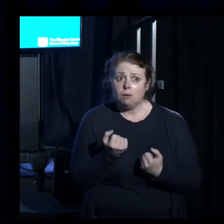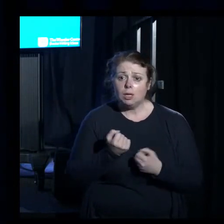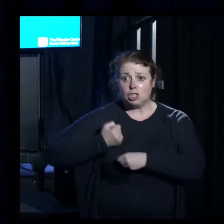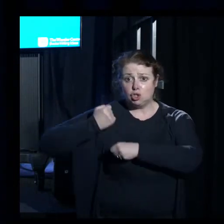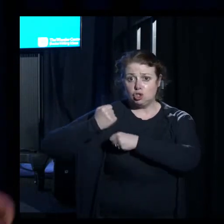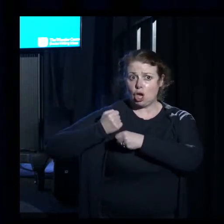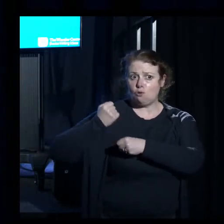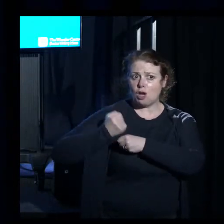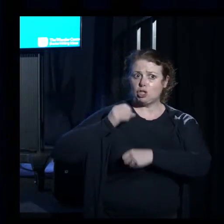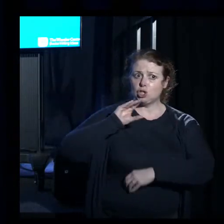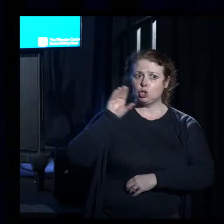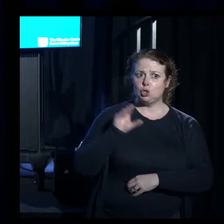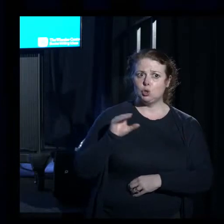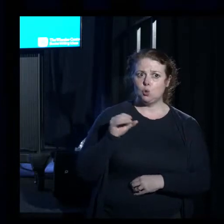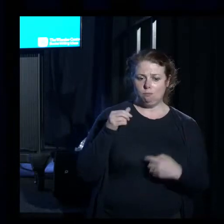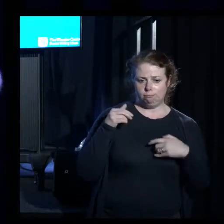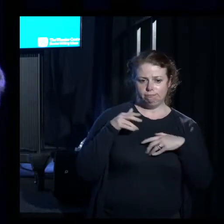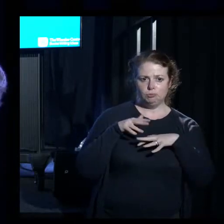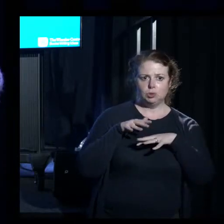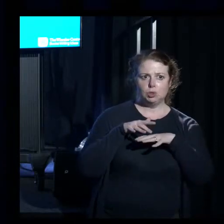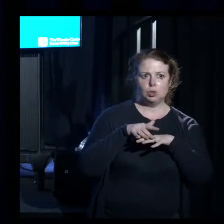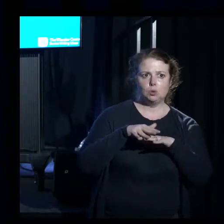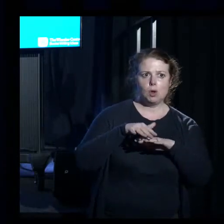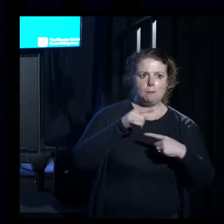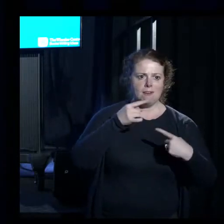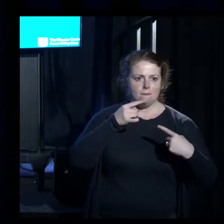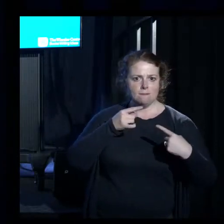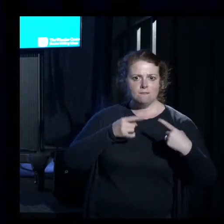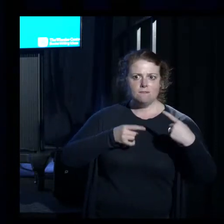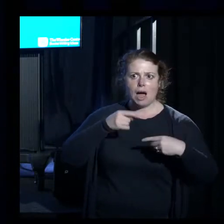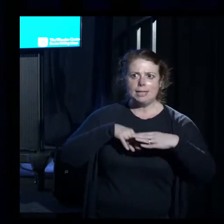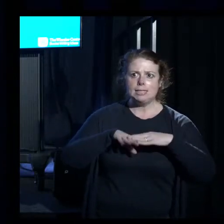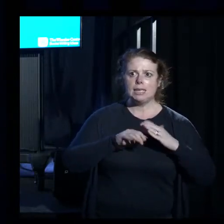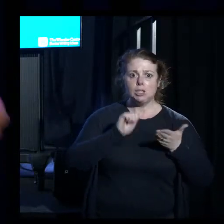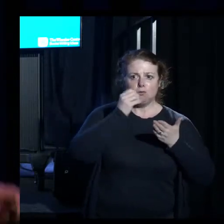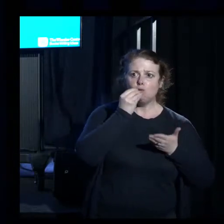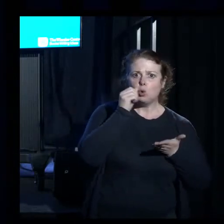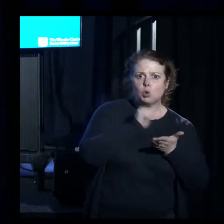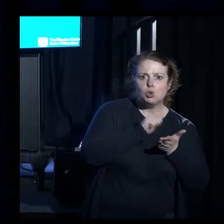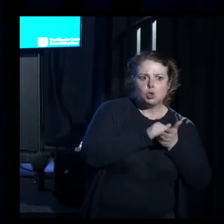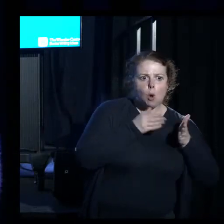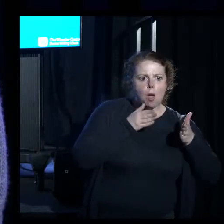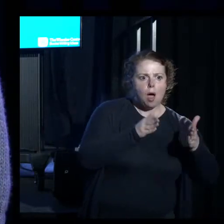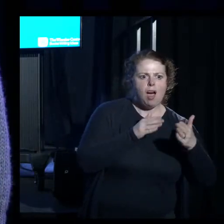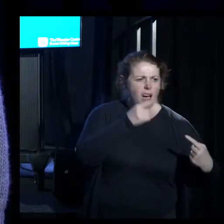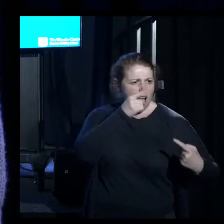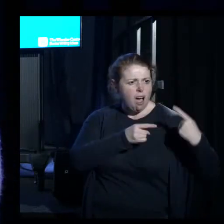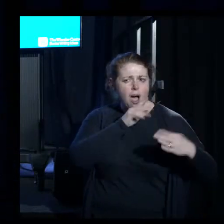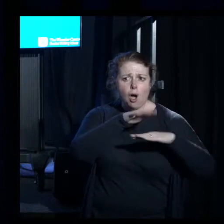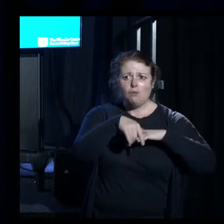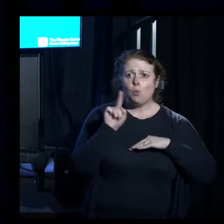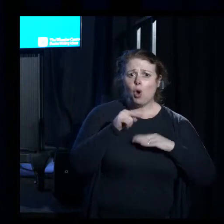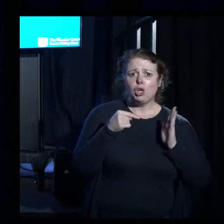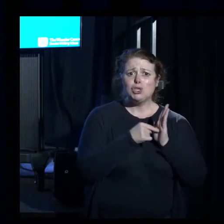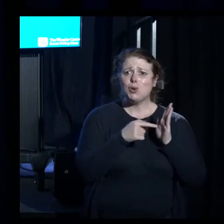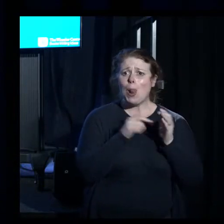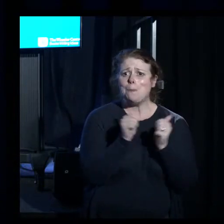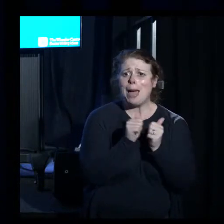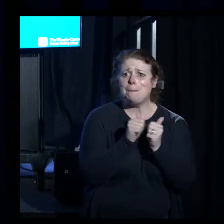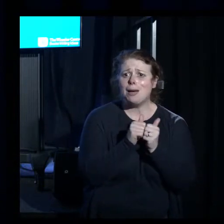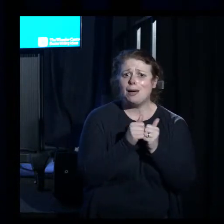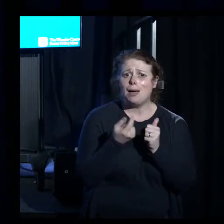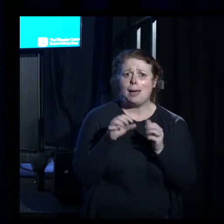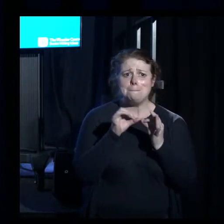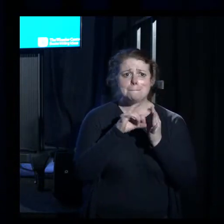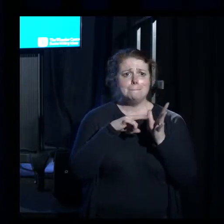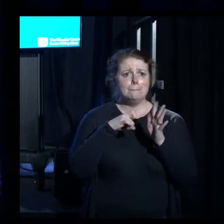Generation Zoom streamed bitter fights in supermarket aisles over toilet paper and baked beans, but they